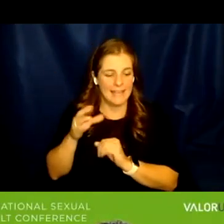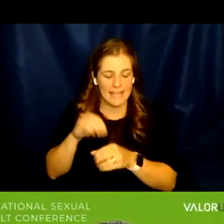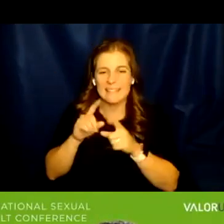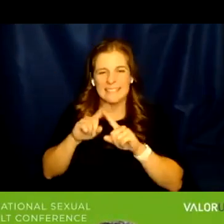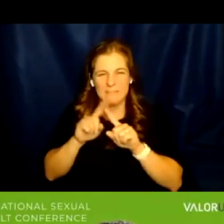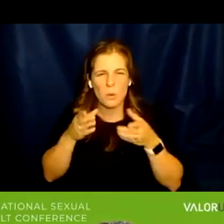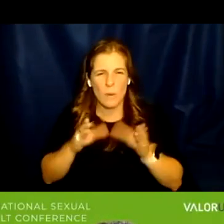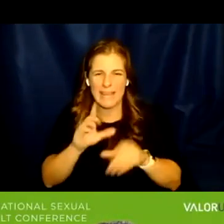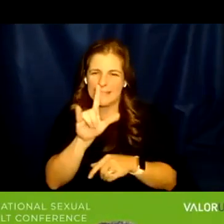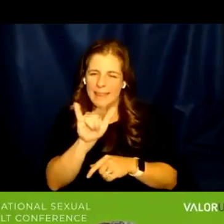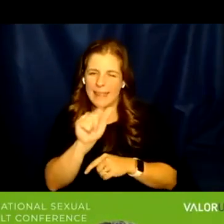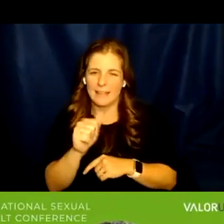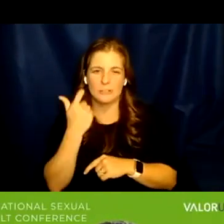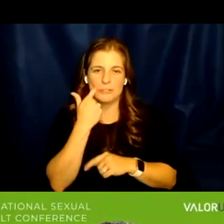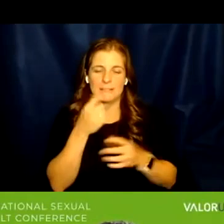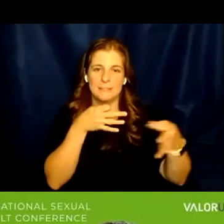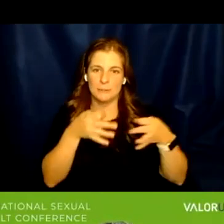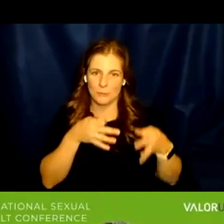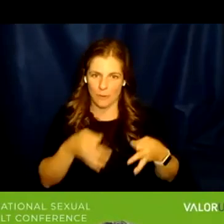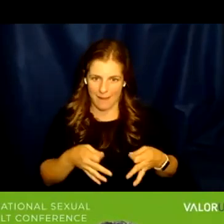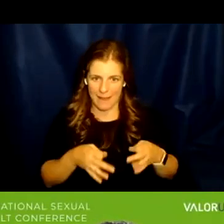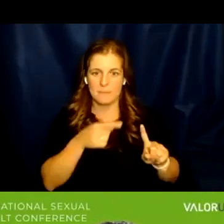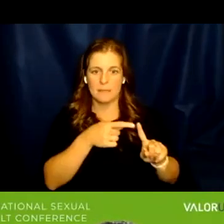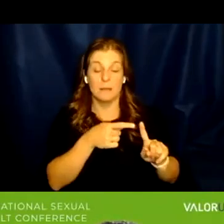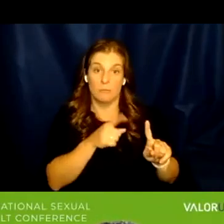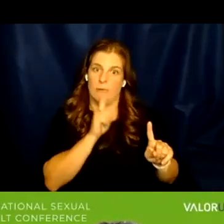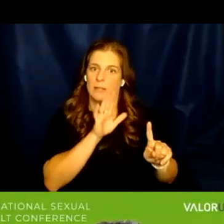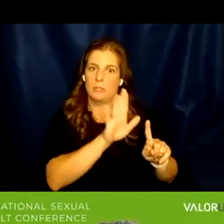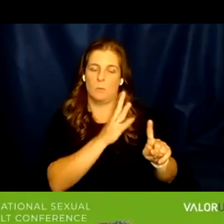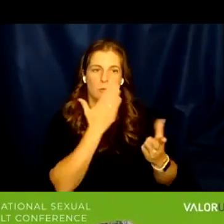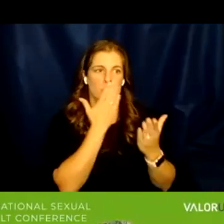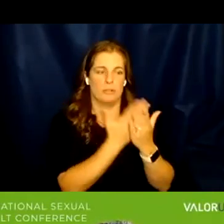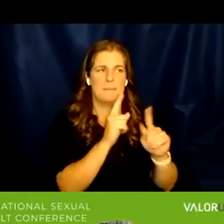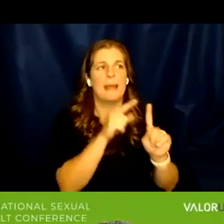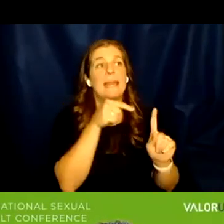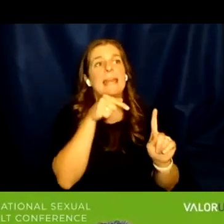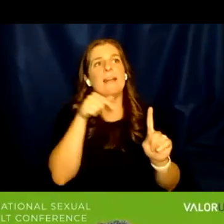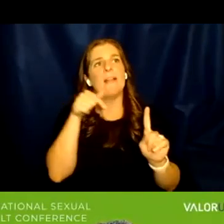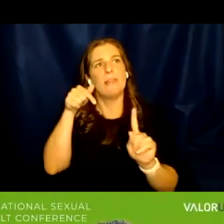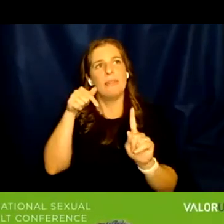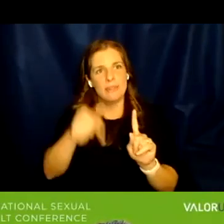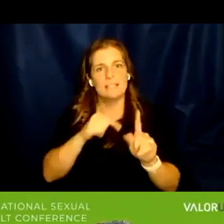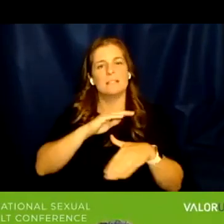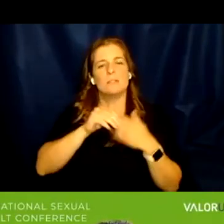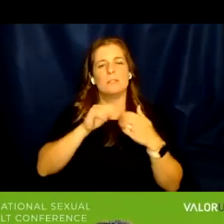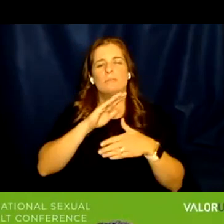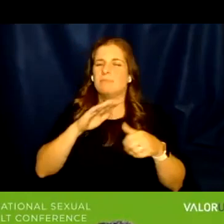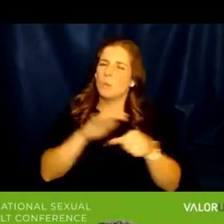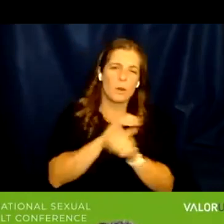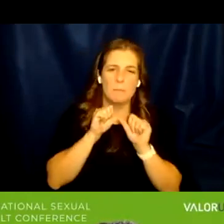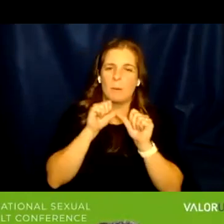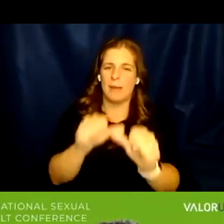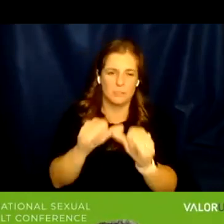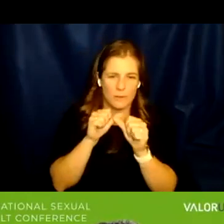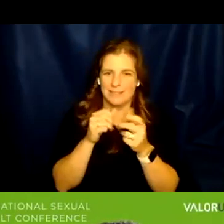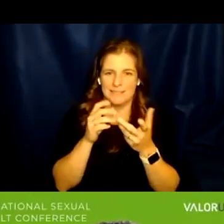just describing in such eloquent and great detail. In fact, it perpetuates the conditions that produce violence by looting the